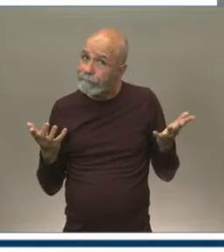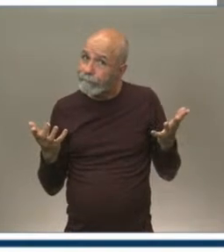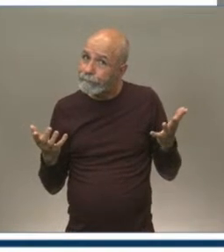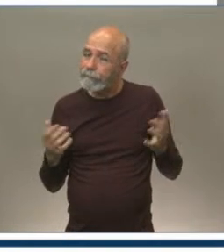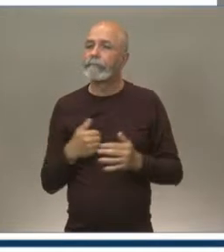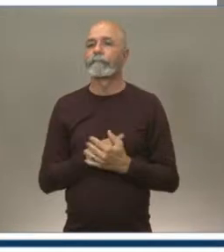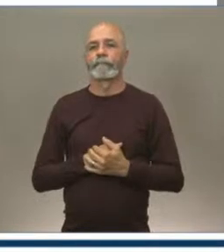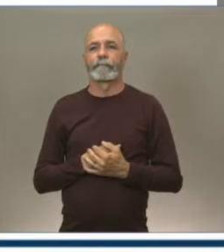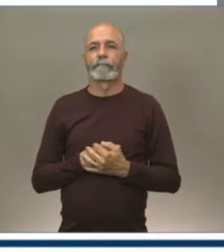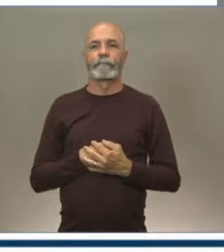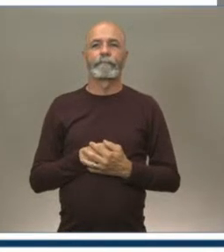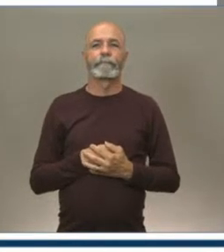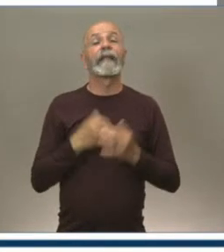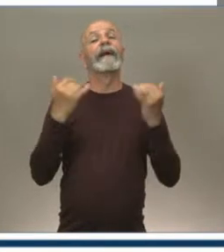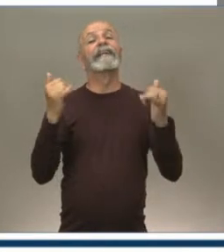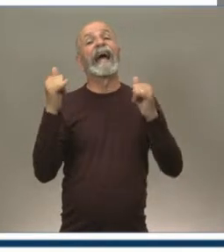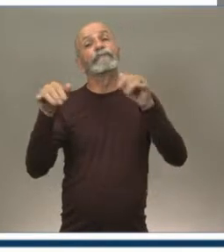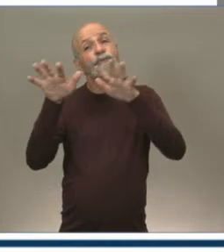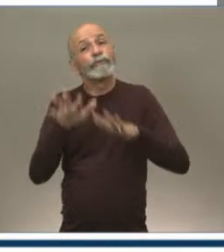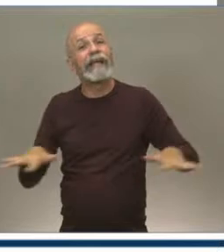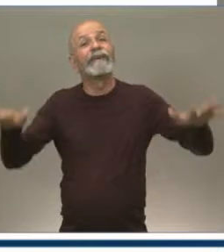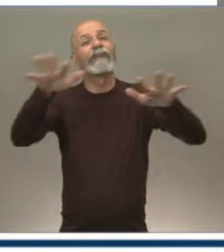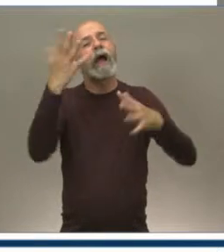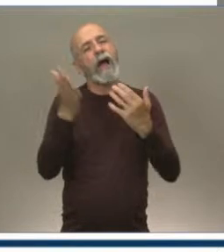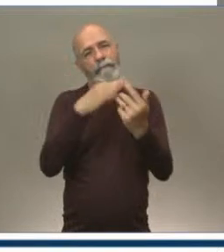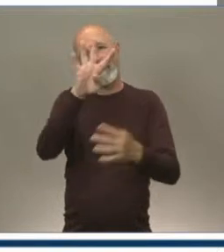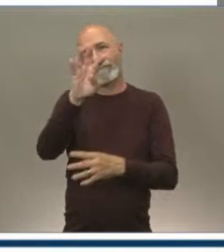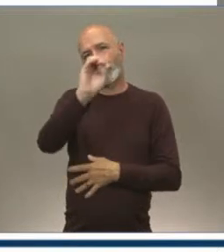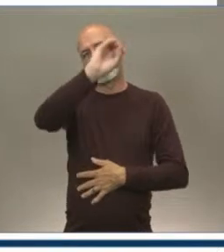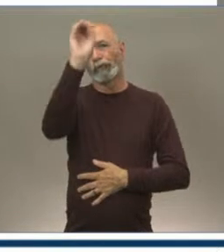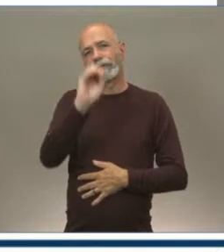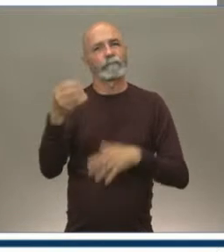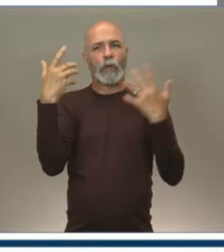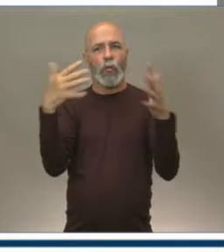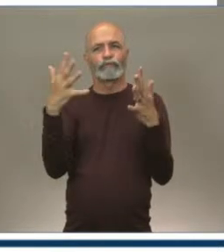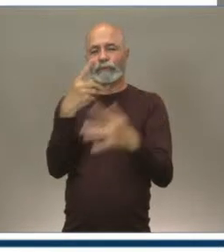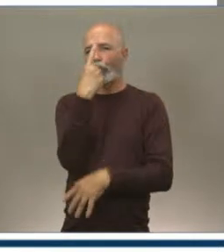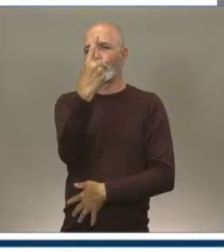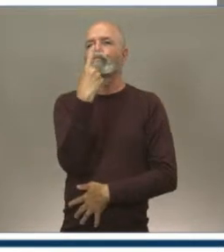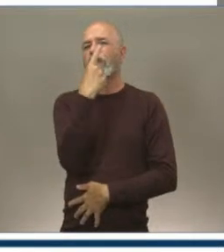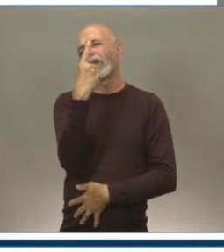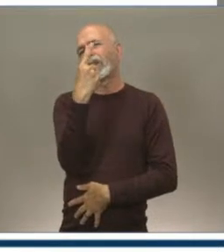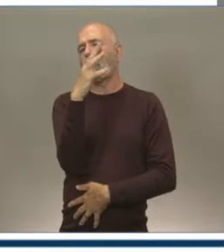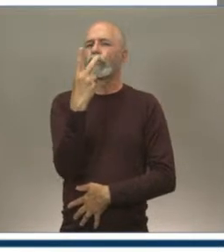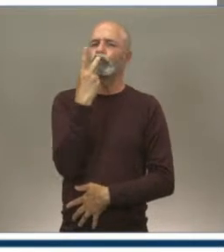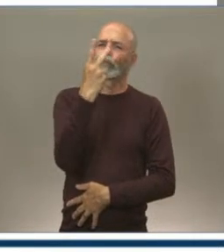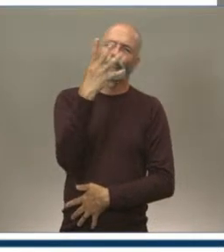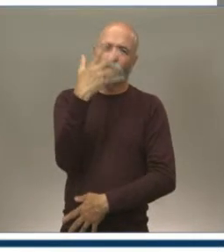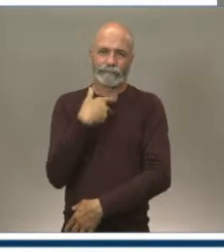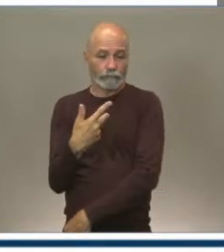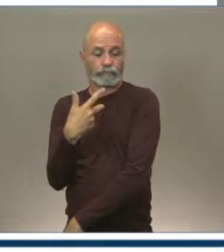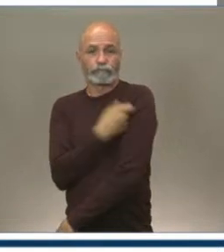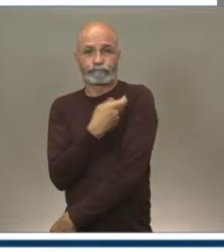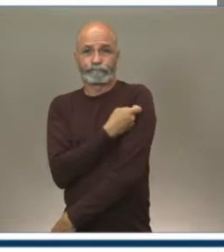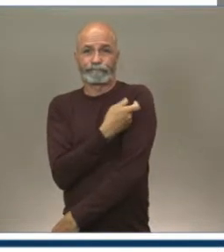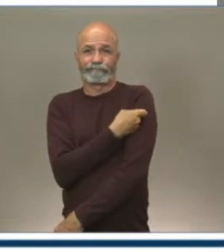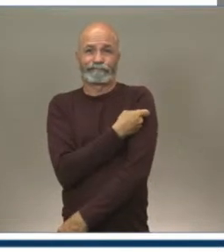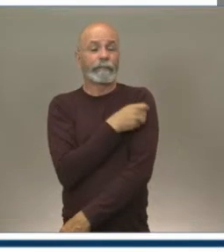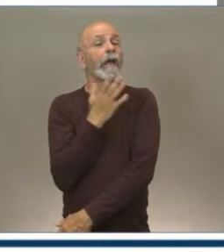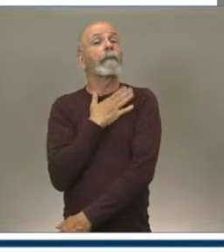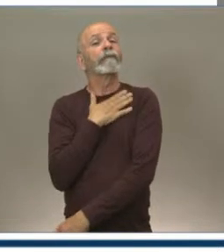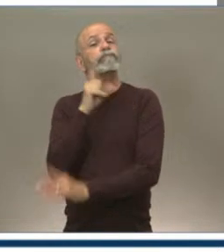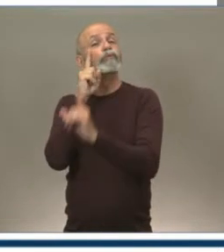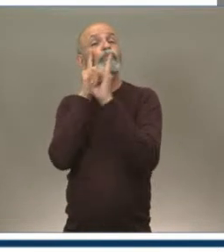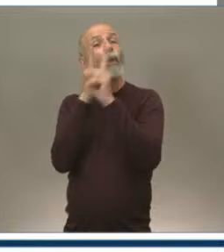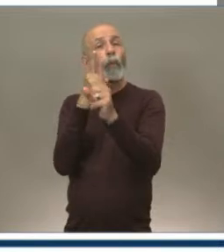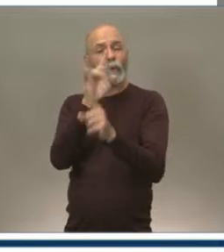of Nova Scotians have had one or more doses of vaccine, but 75% is our magic number. To hit